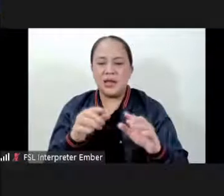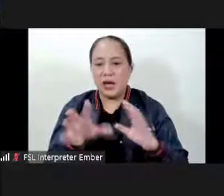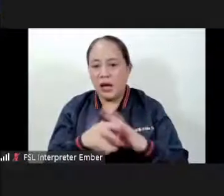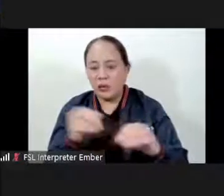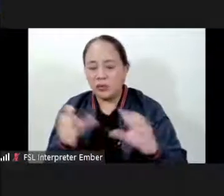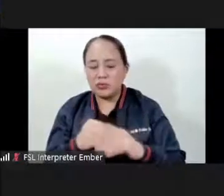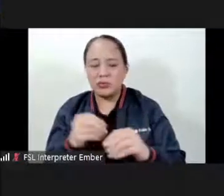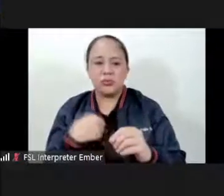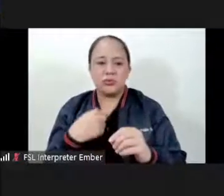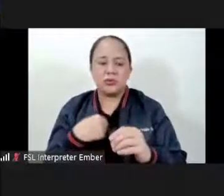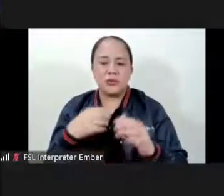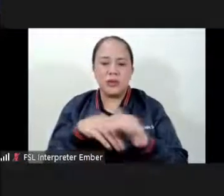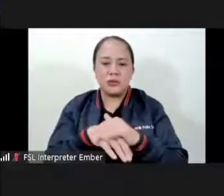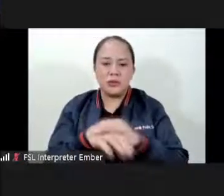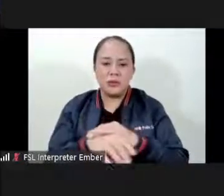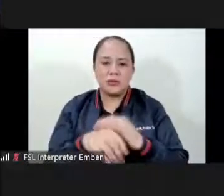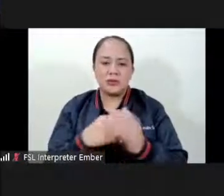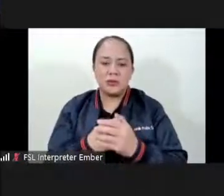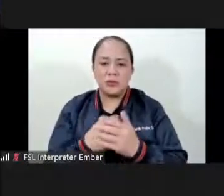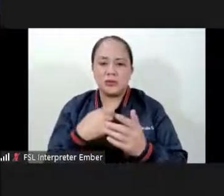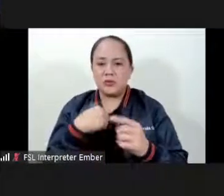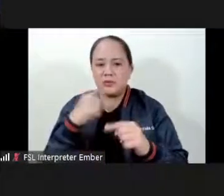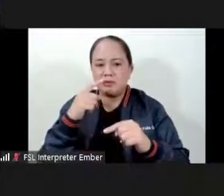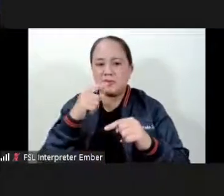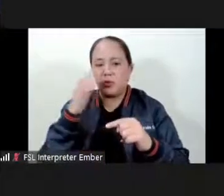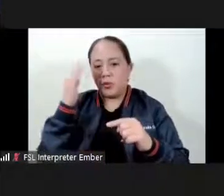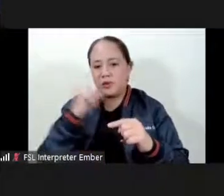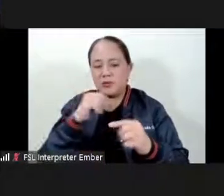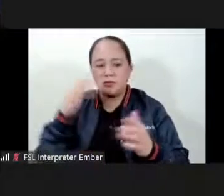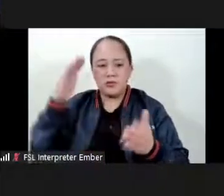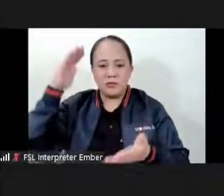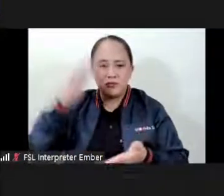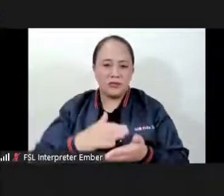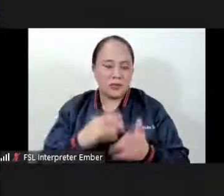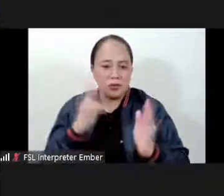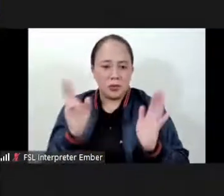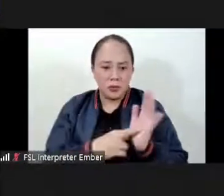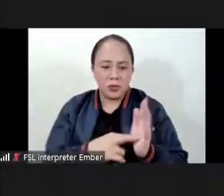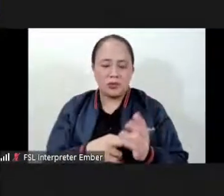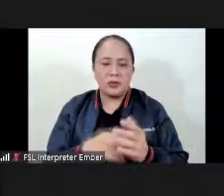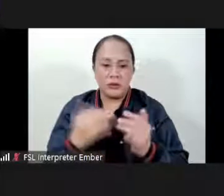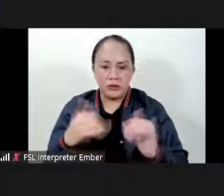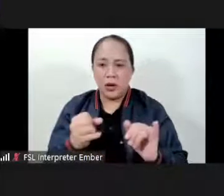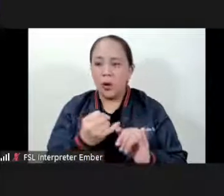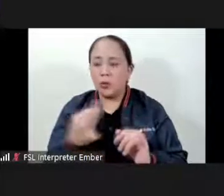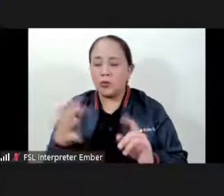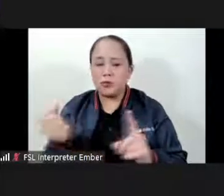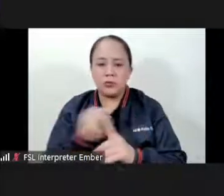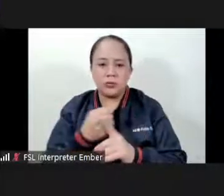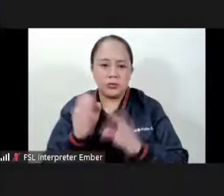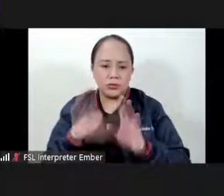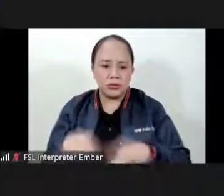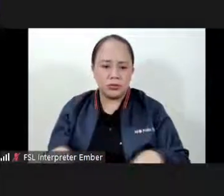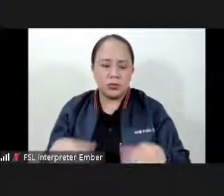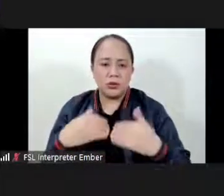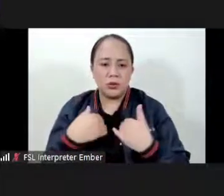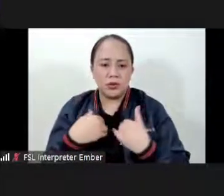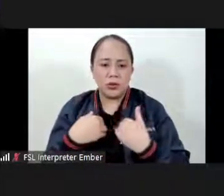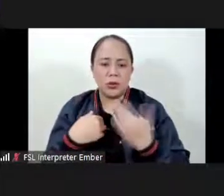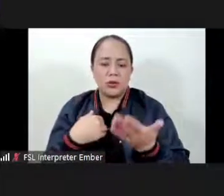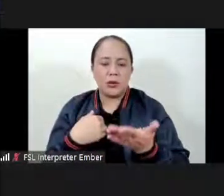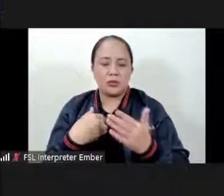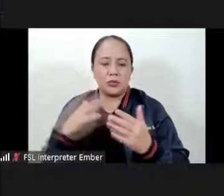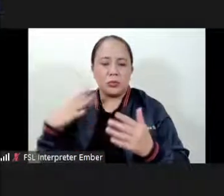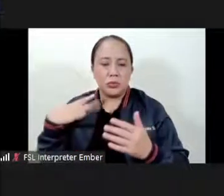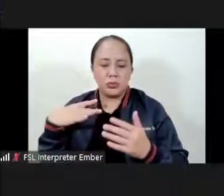healthcare services could be behind this drop. Still, how many abused children could there be in their homes waiting for